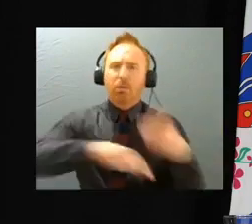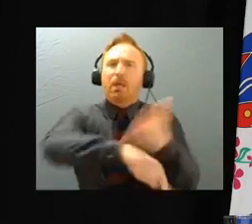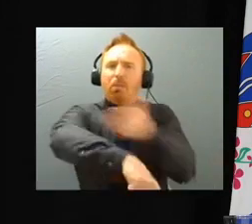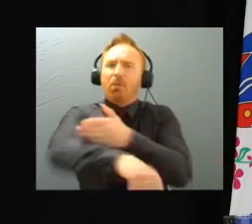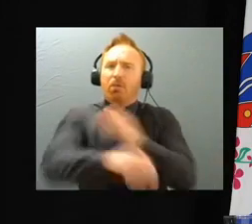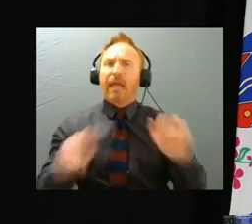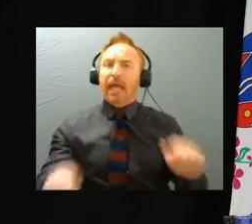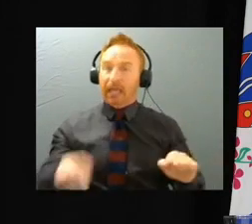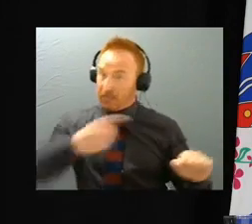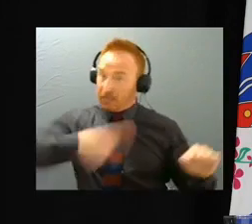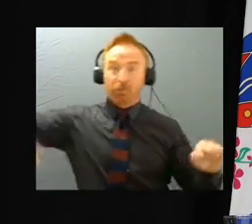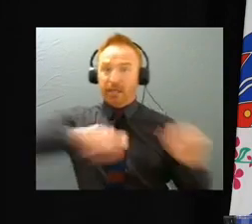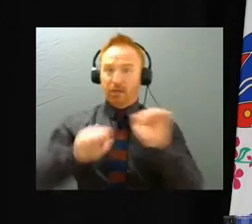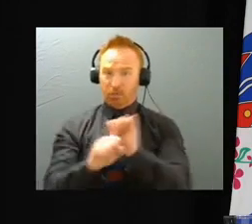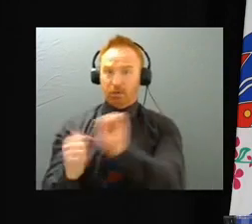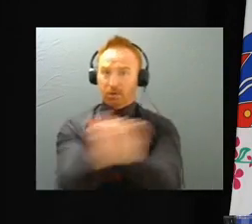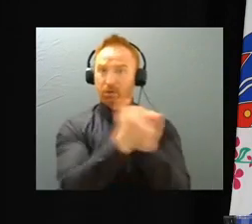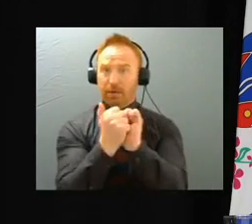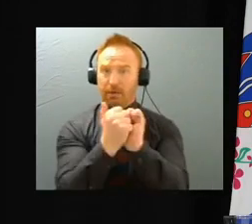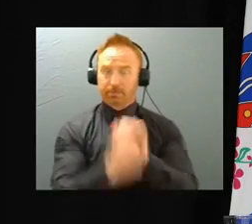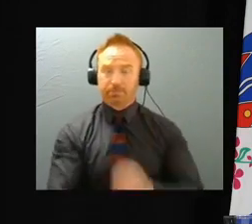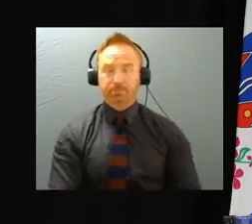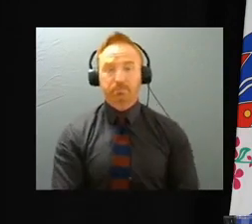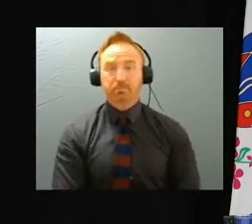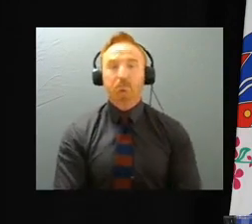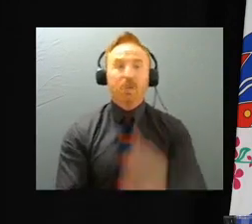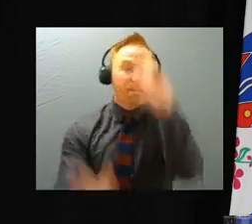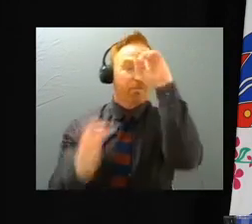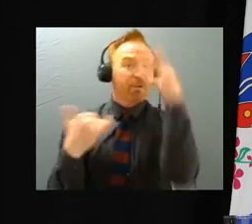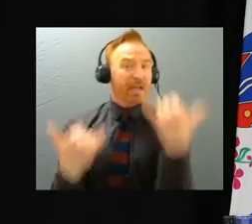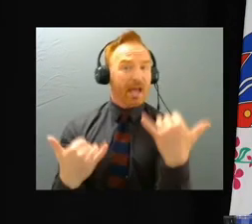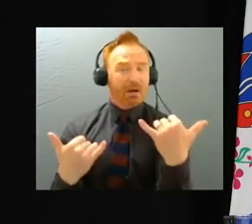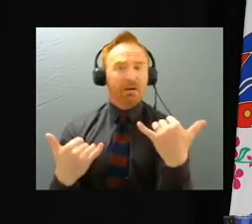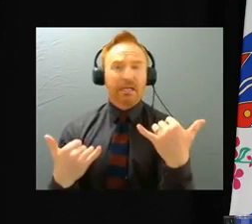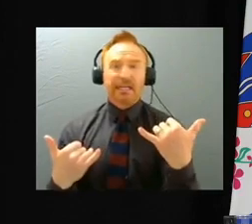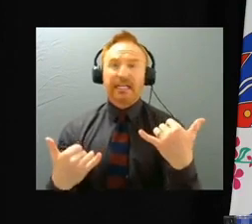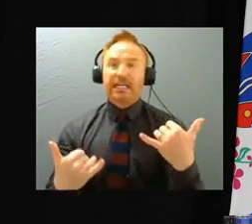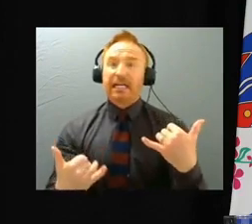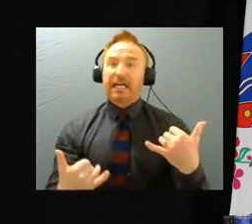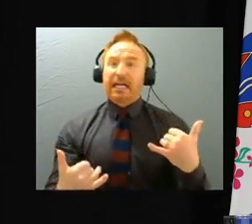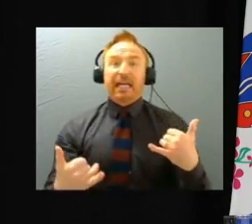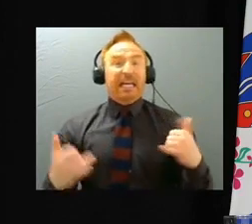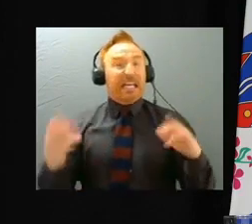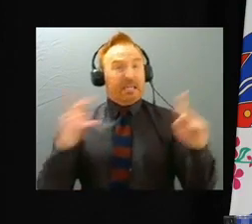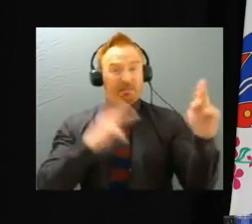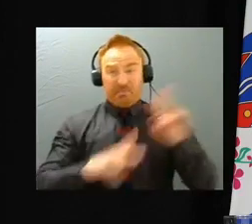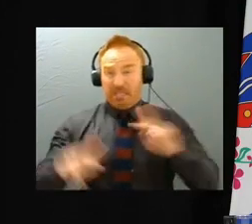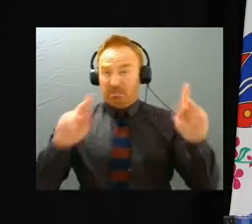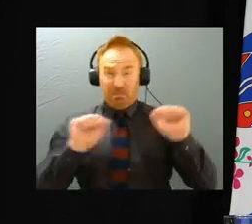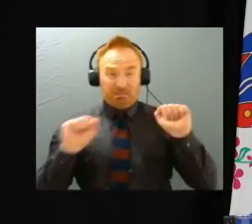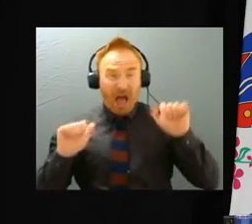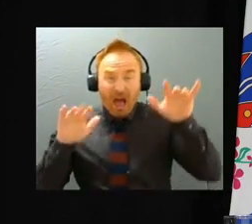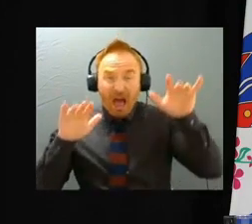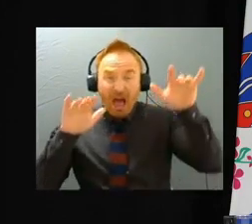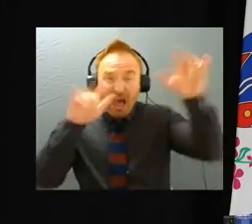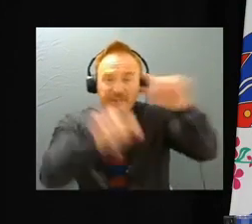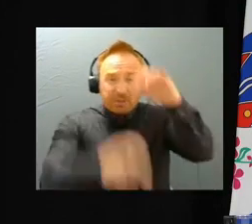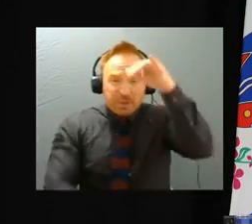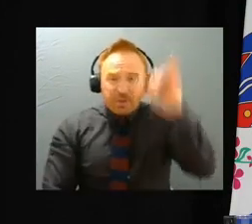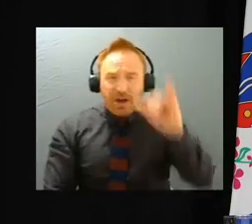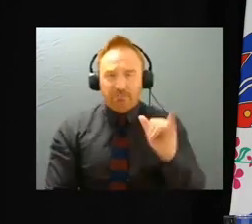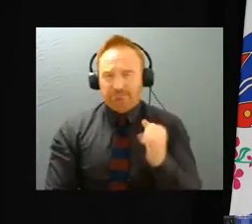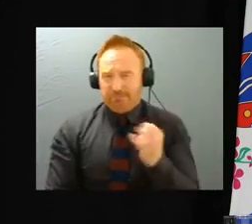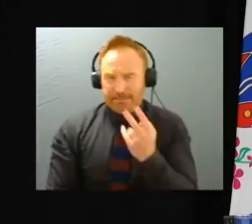together. For now, we're very unlikely to see a rush of people coming to see Yukon. The general message is still to